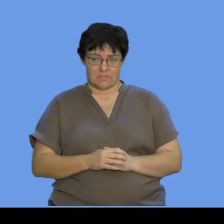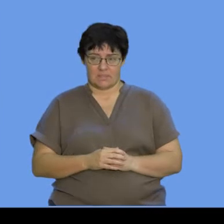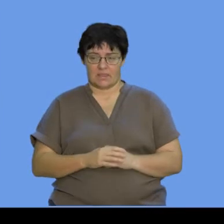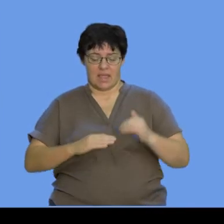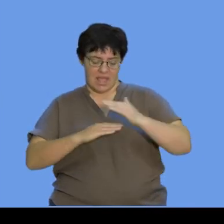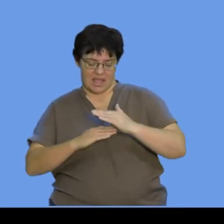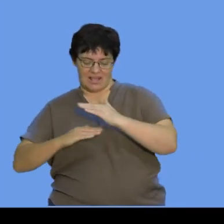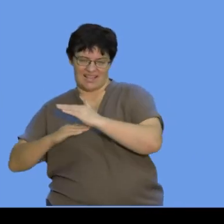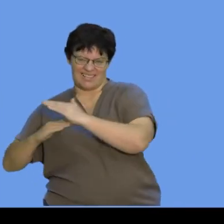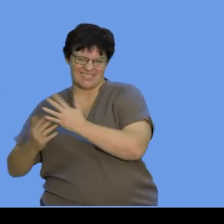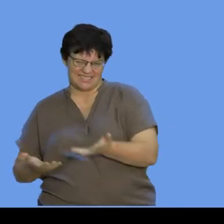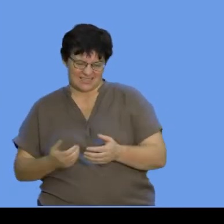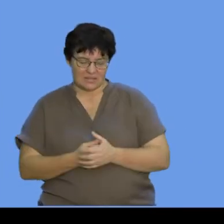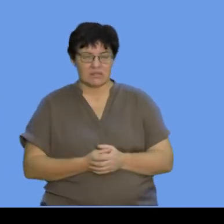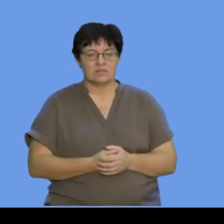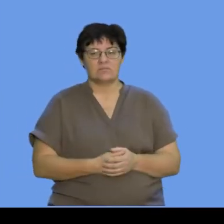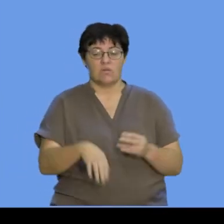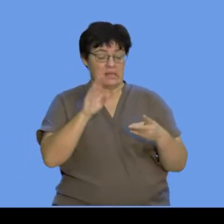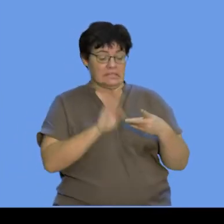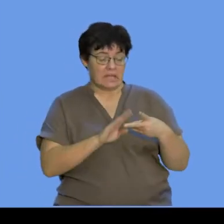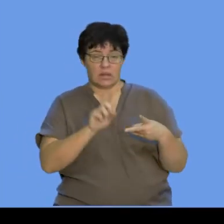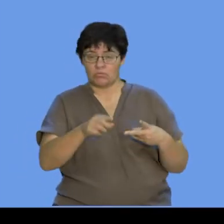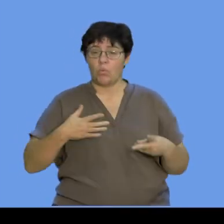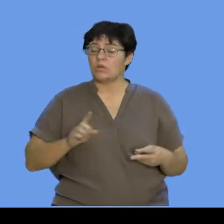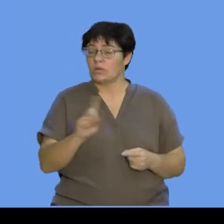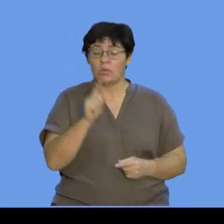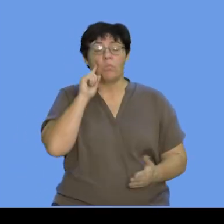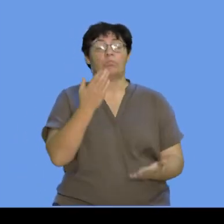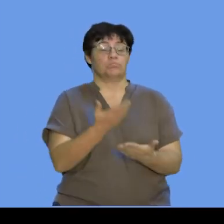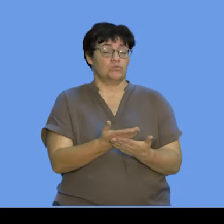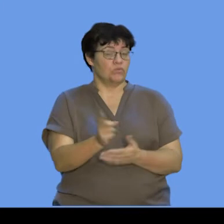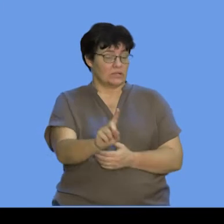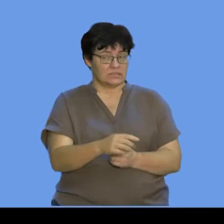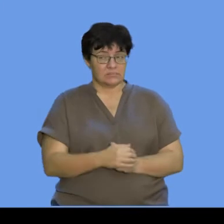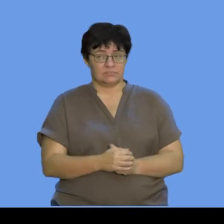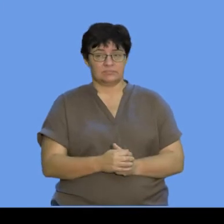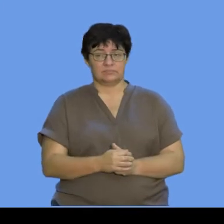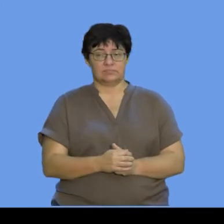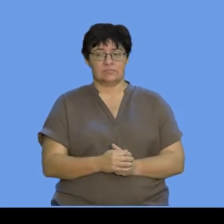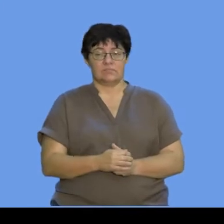thing. The second question now wants us to then do what? Prove that